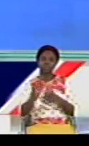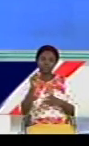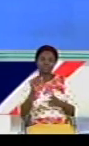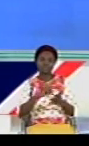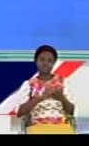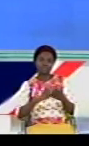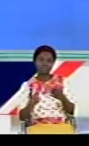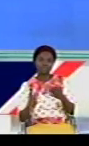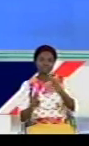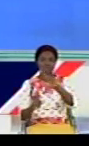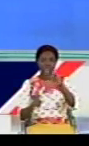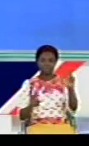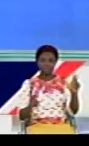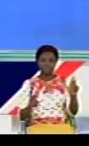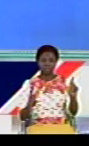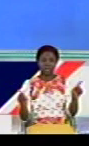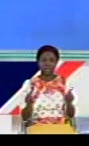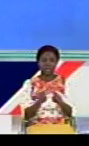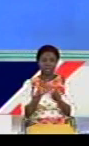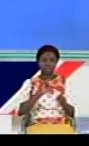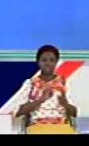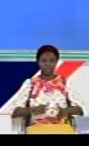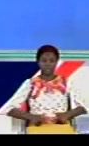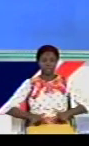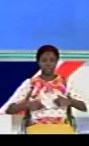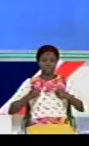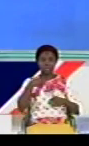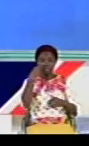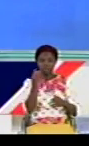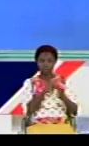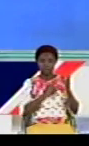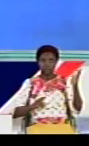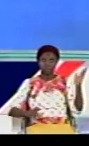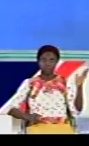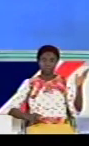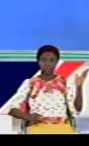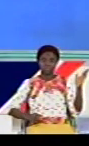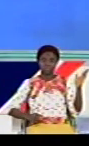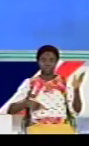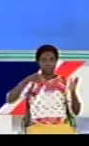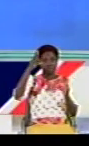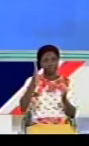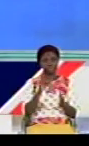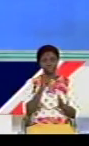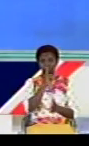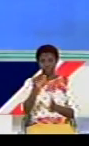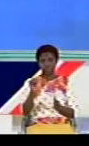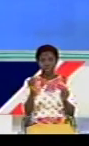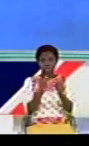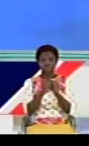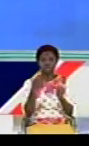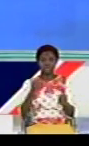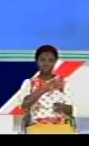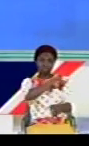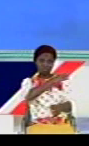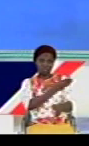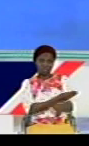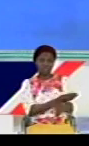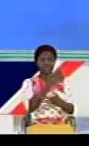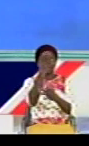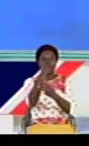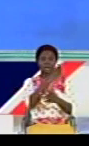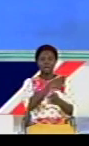live, says the Lord God, surely with a mighty hand and with a stretched